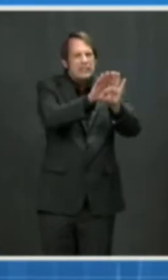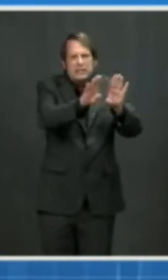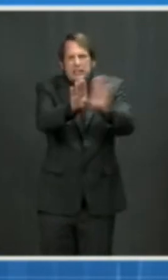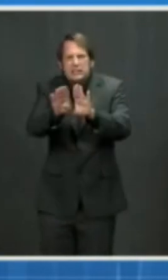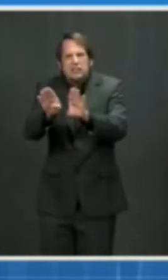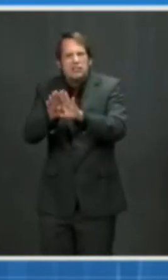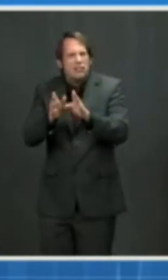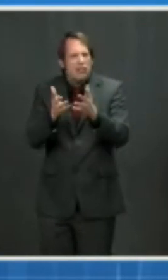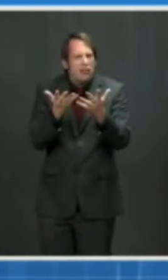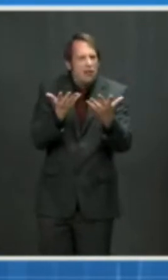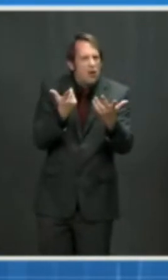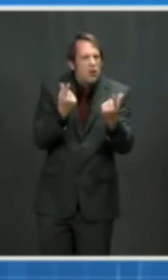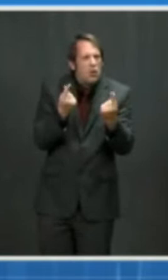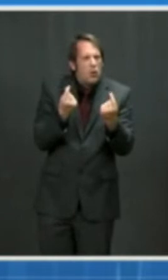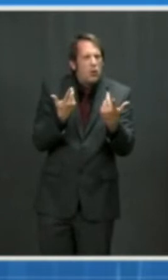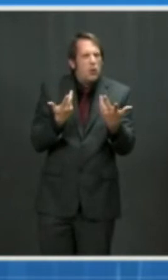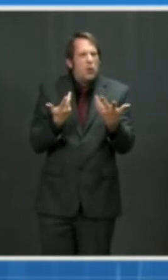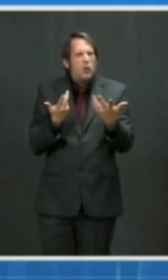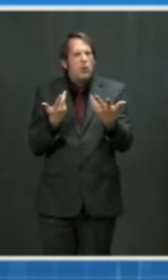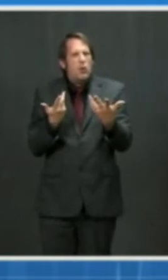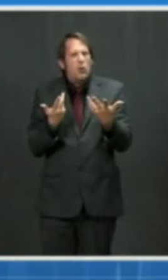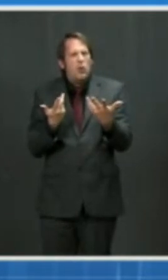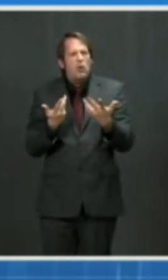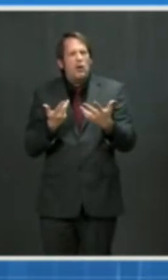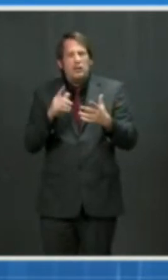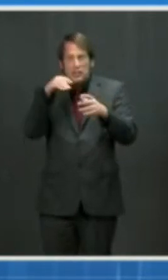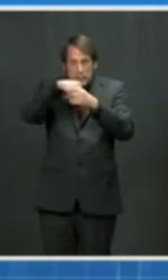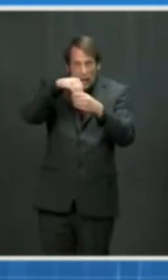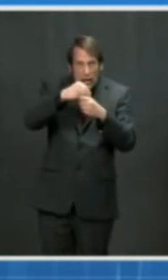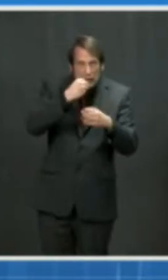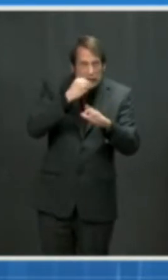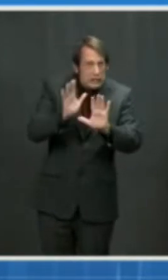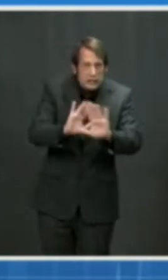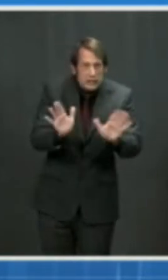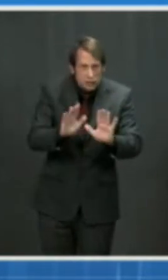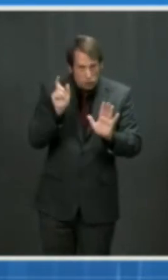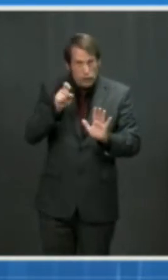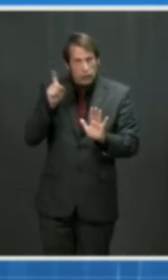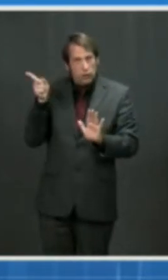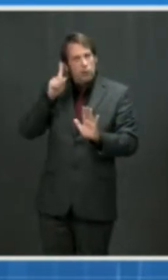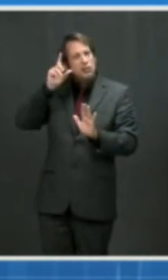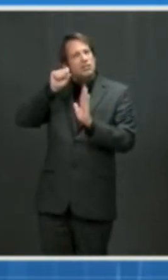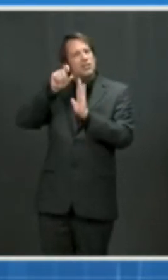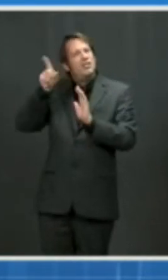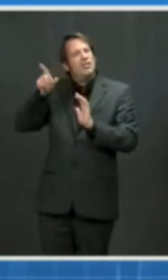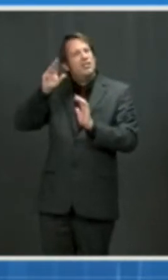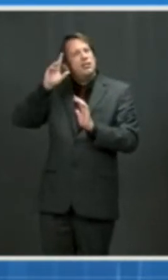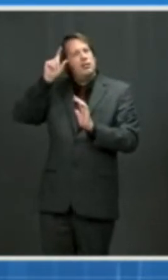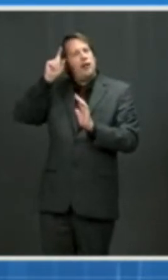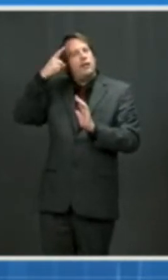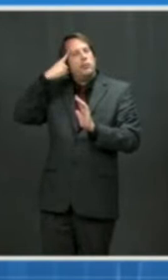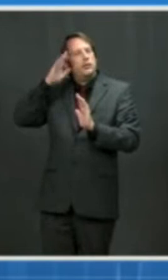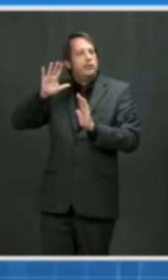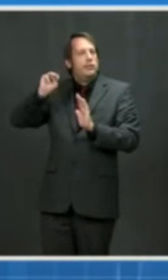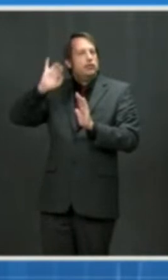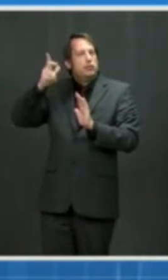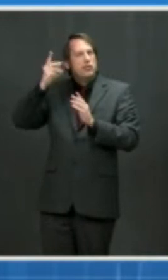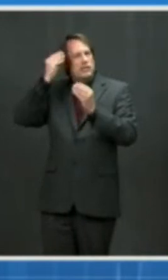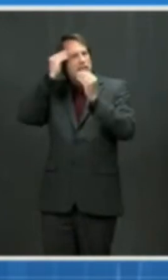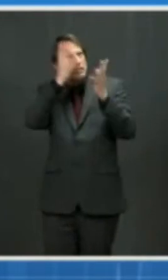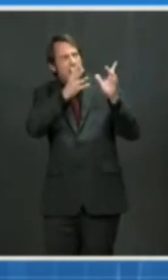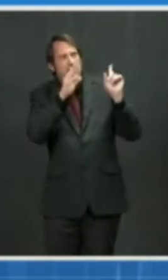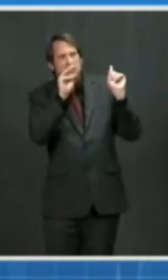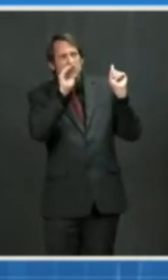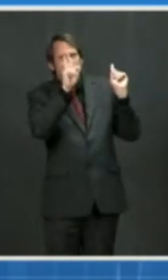stay out of indoor dining? Should that be coming from the state? Should the CDC, and does the CDC have any plans, or are you